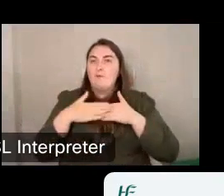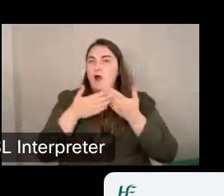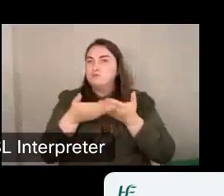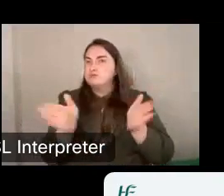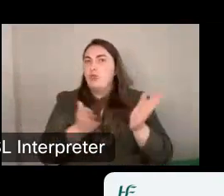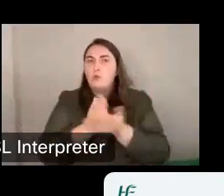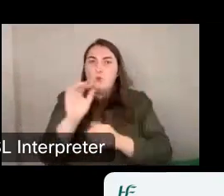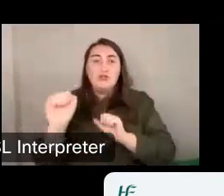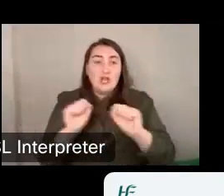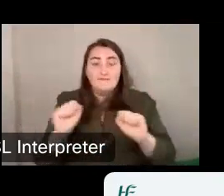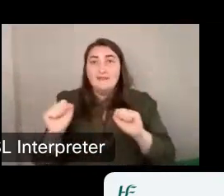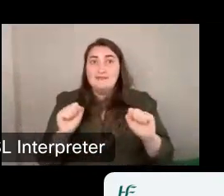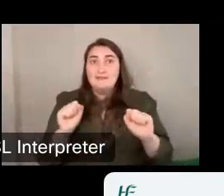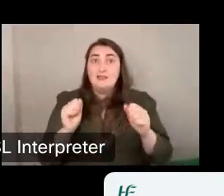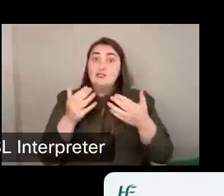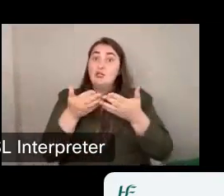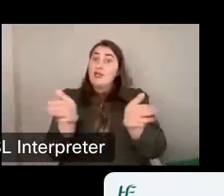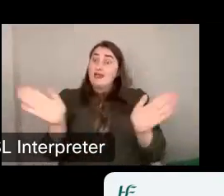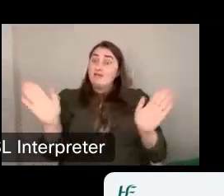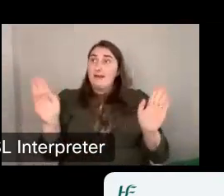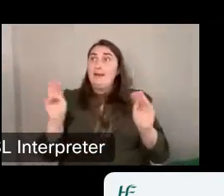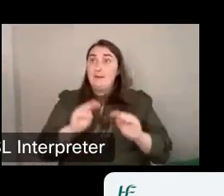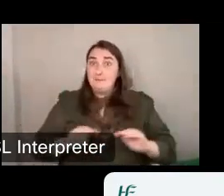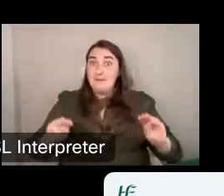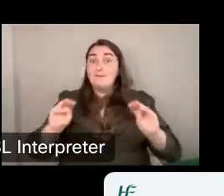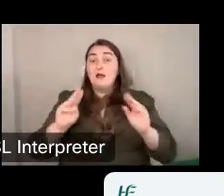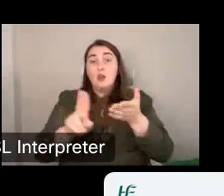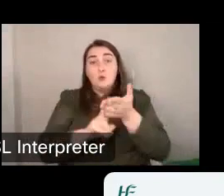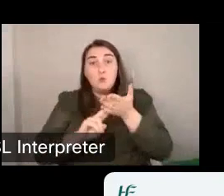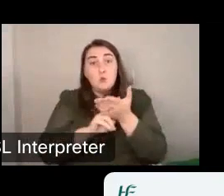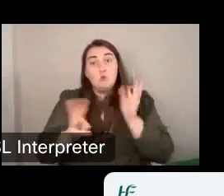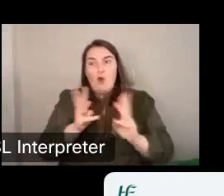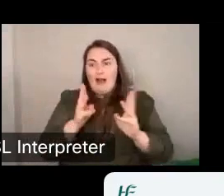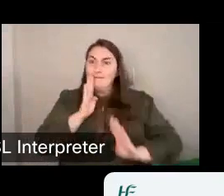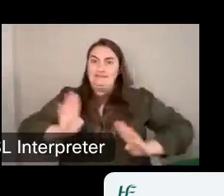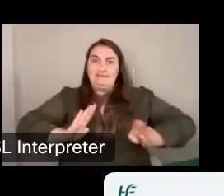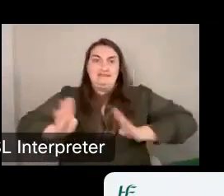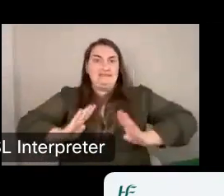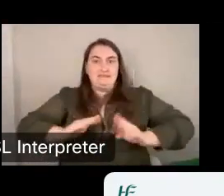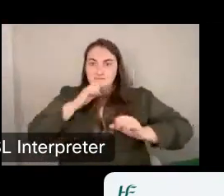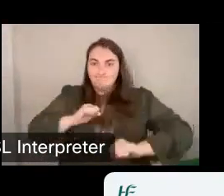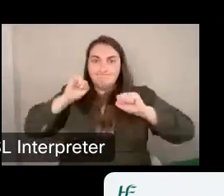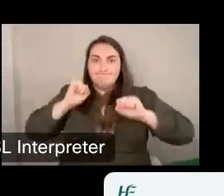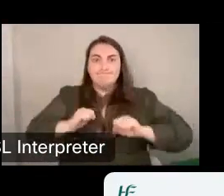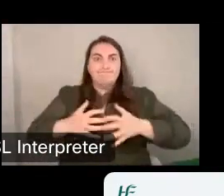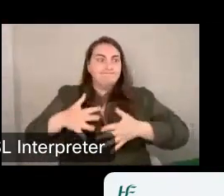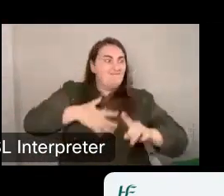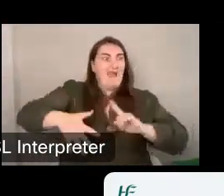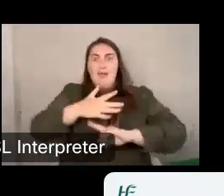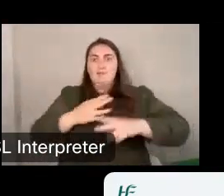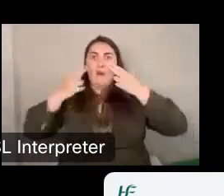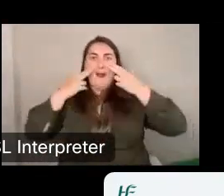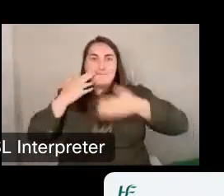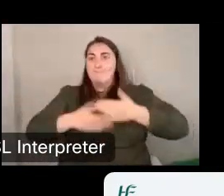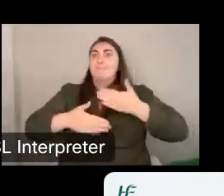the services, in general, people are used to working in very busy, high pressure environments. That's the norm in